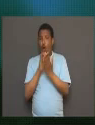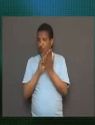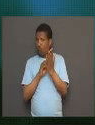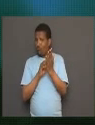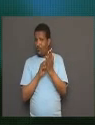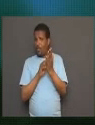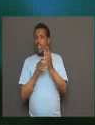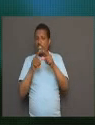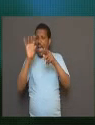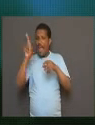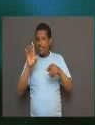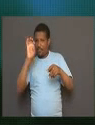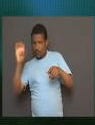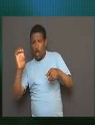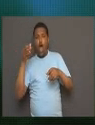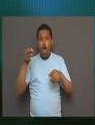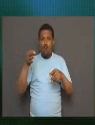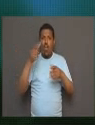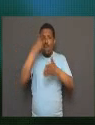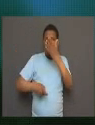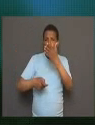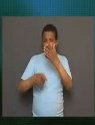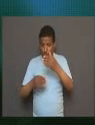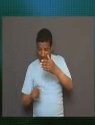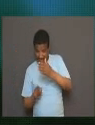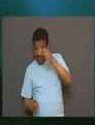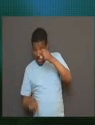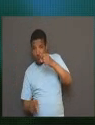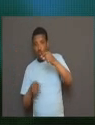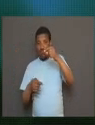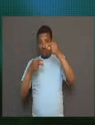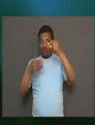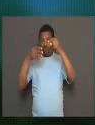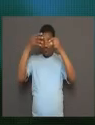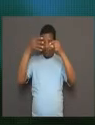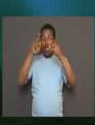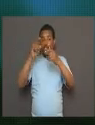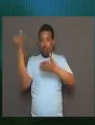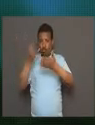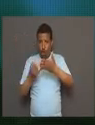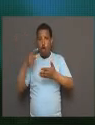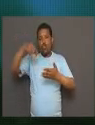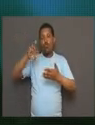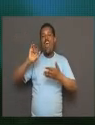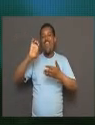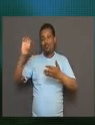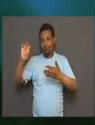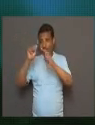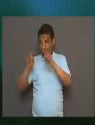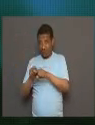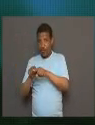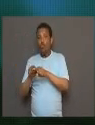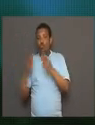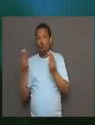of the values in ascending order and draw the squares using the